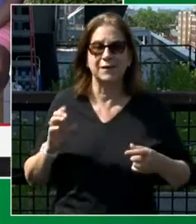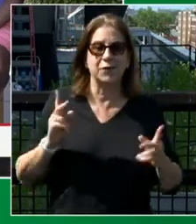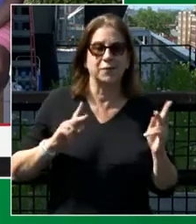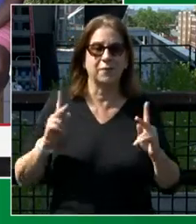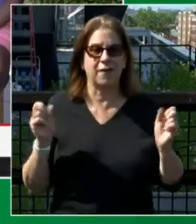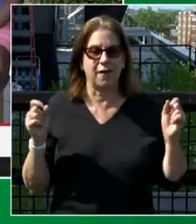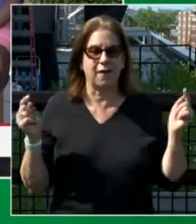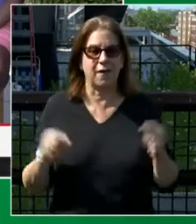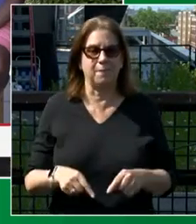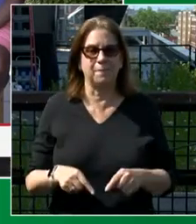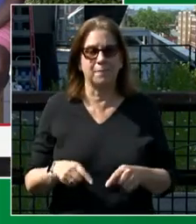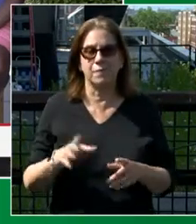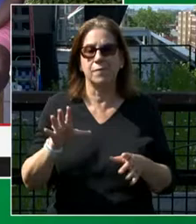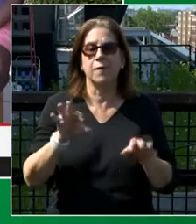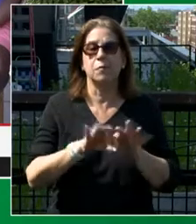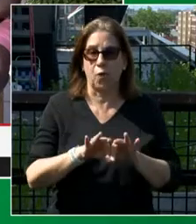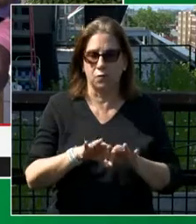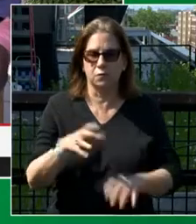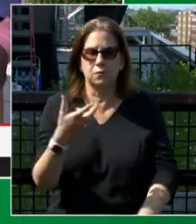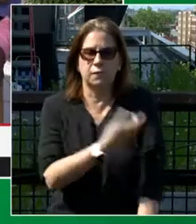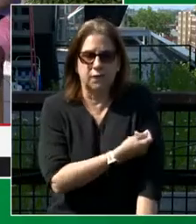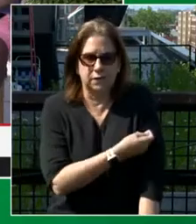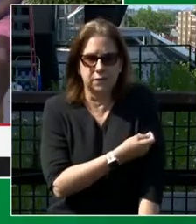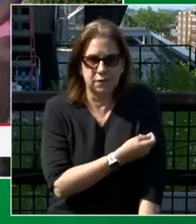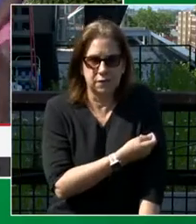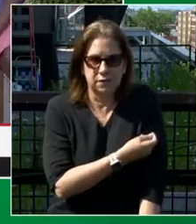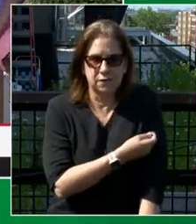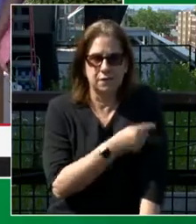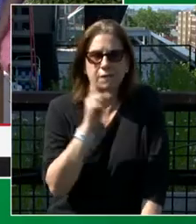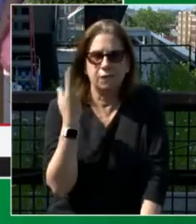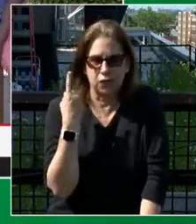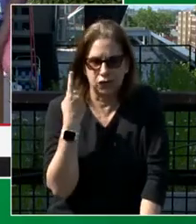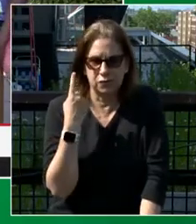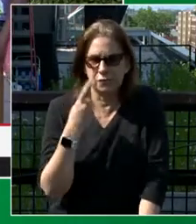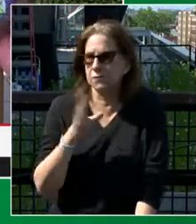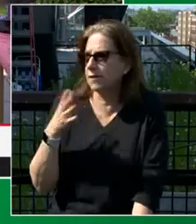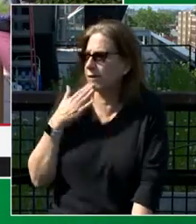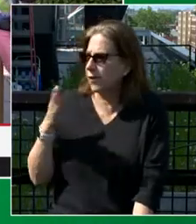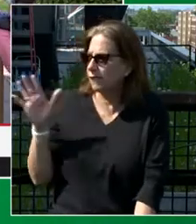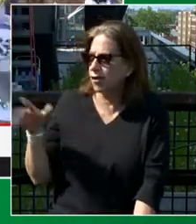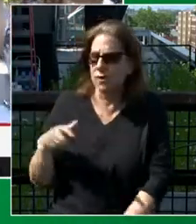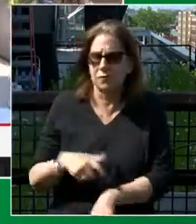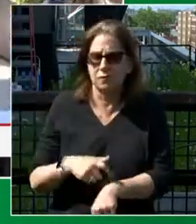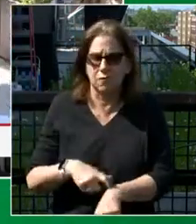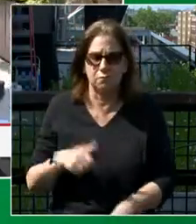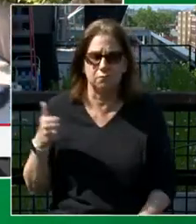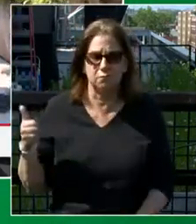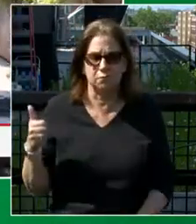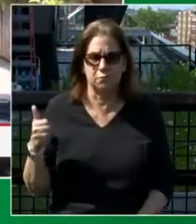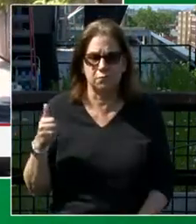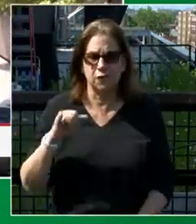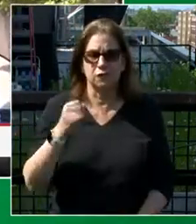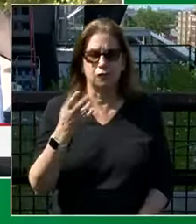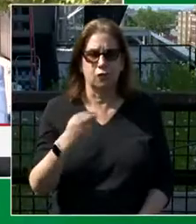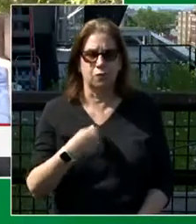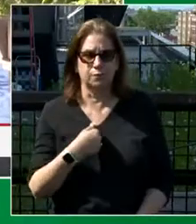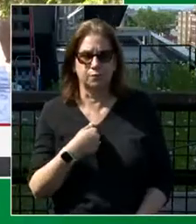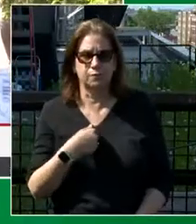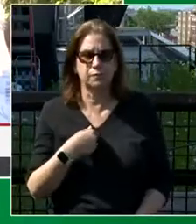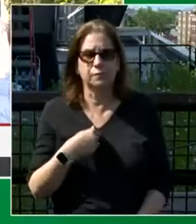their vaccine as well. Perfect. All right. Thank you Thanks so much for your time. Thank you. Thank Absolutely. you for your work. So let's make sure that folks go to